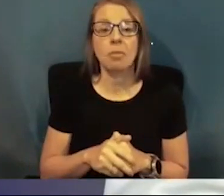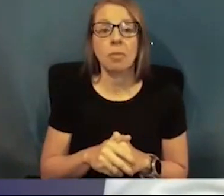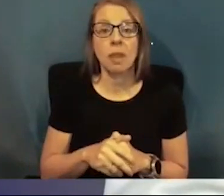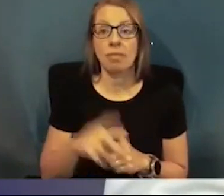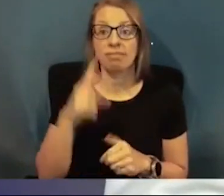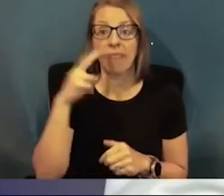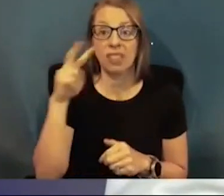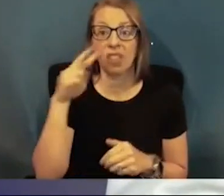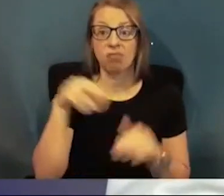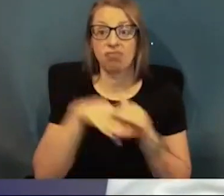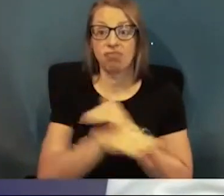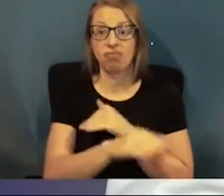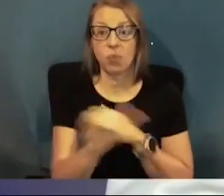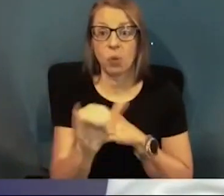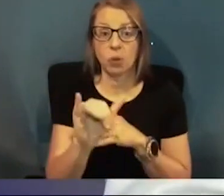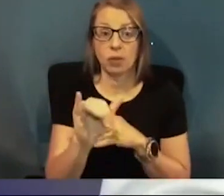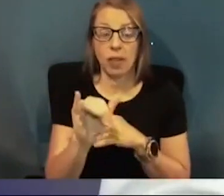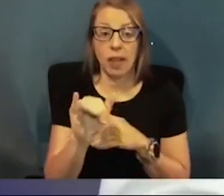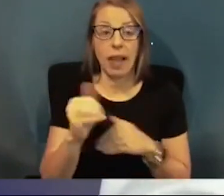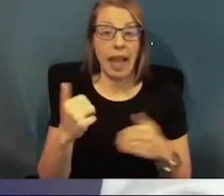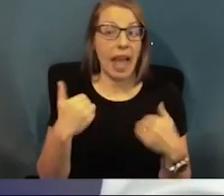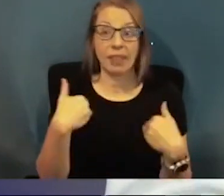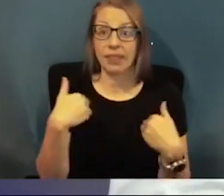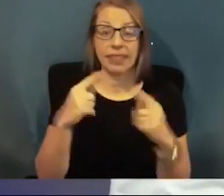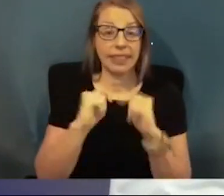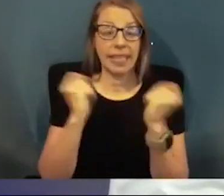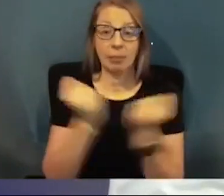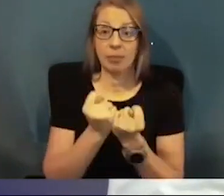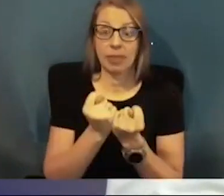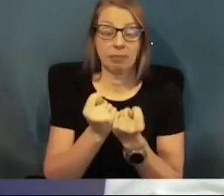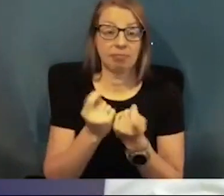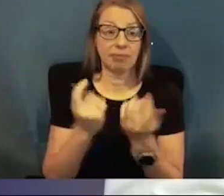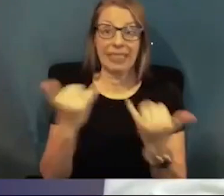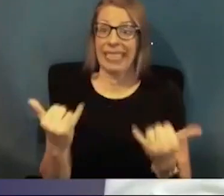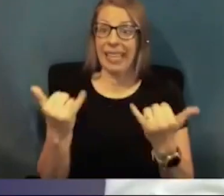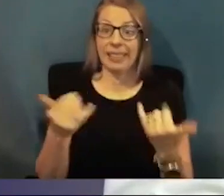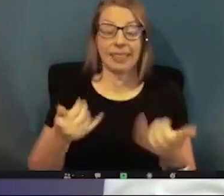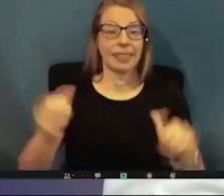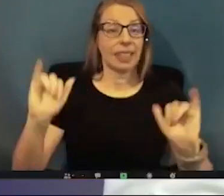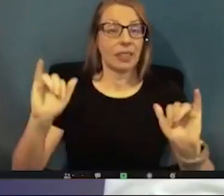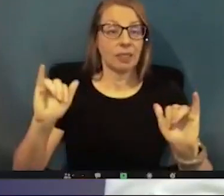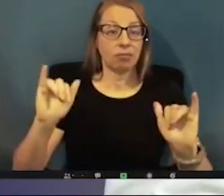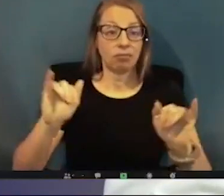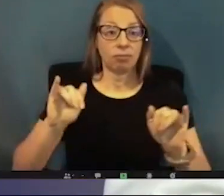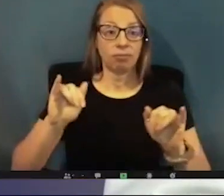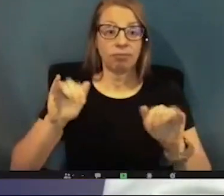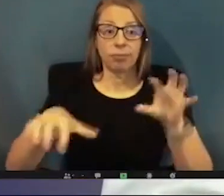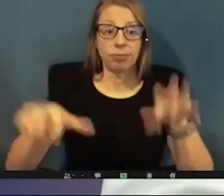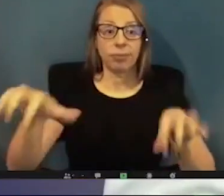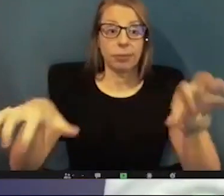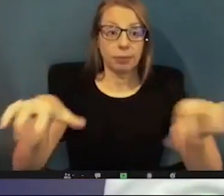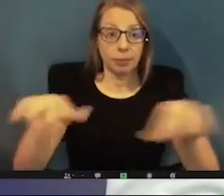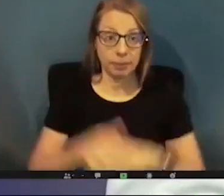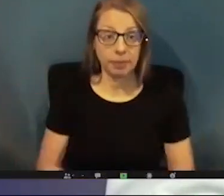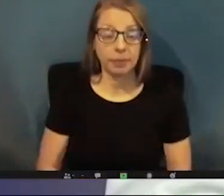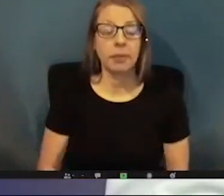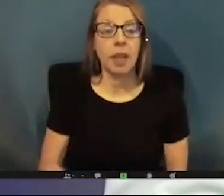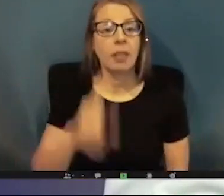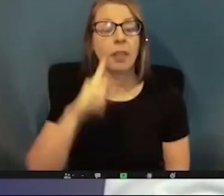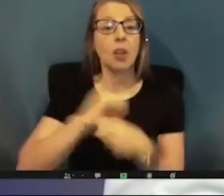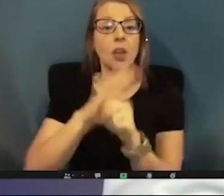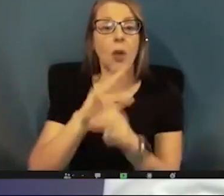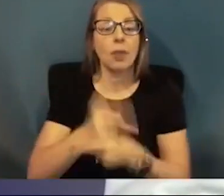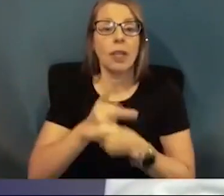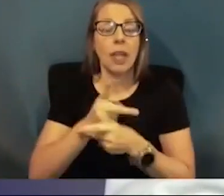teams on the ground. And of course, I thought, like we all were, hoping that COVID Care Force was going to